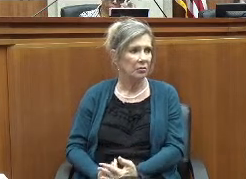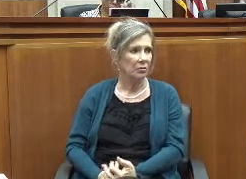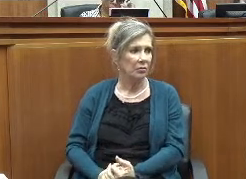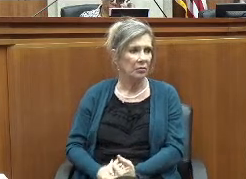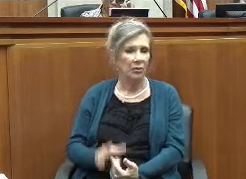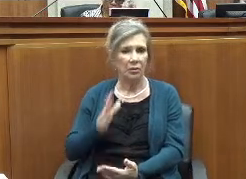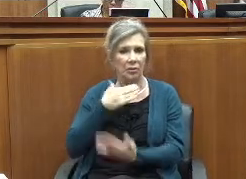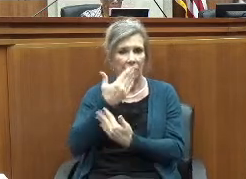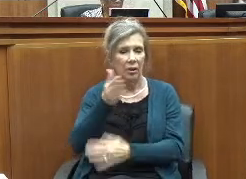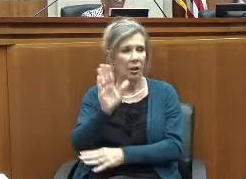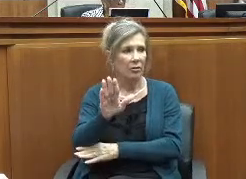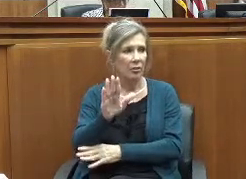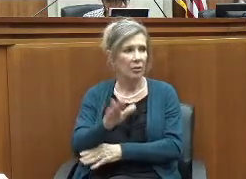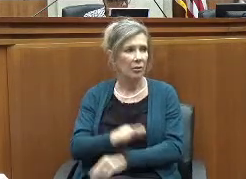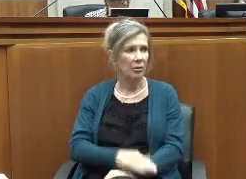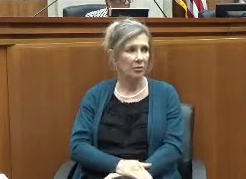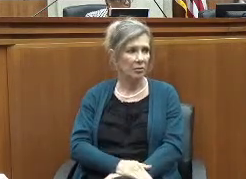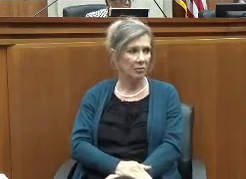Good afternoon.